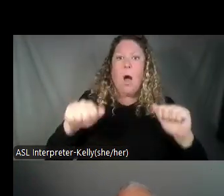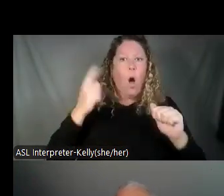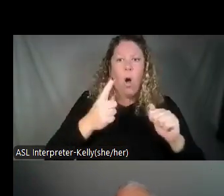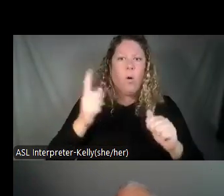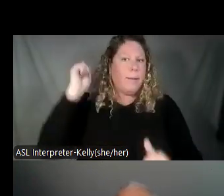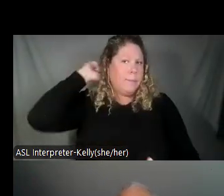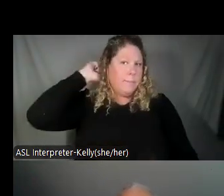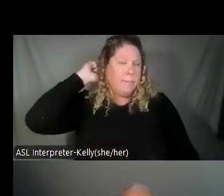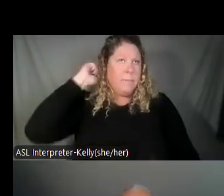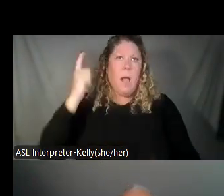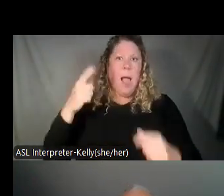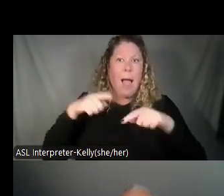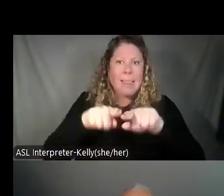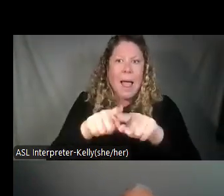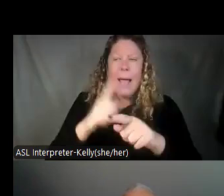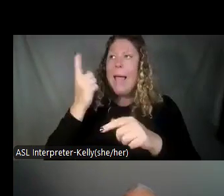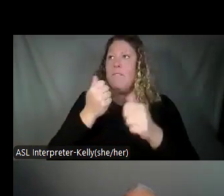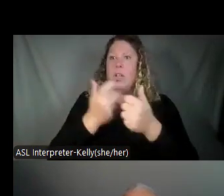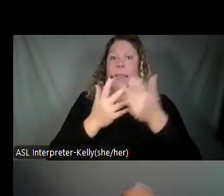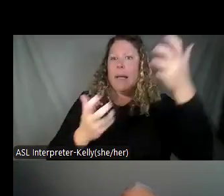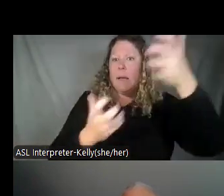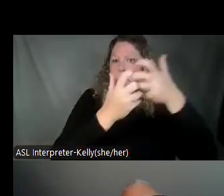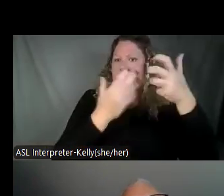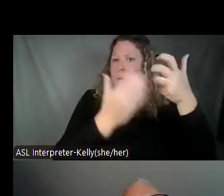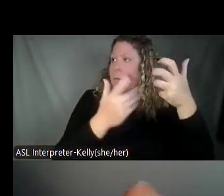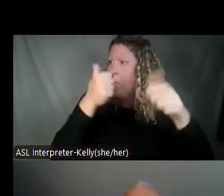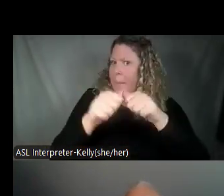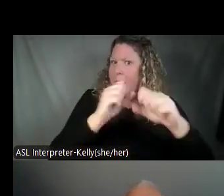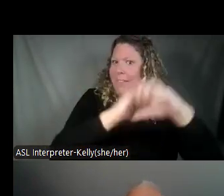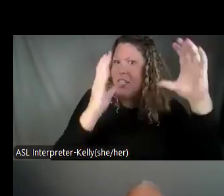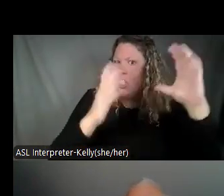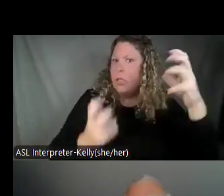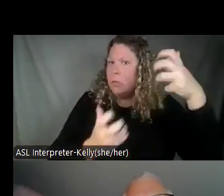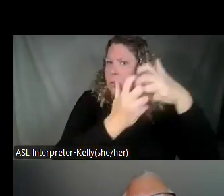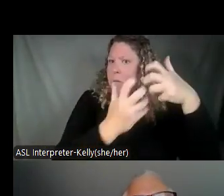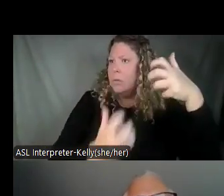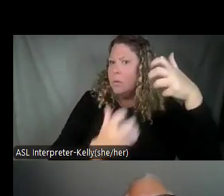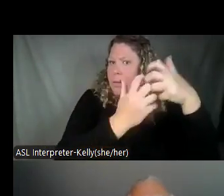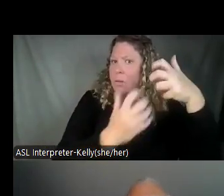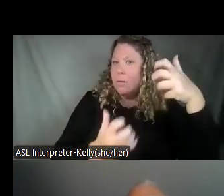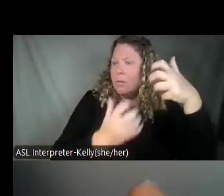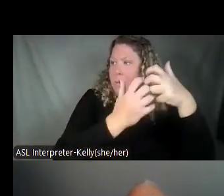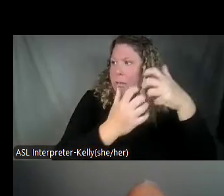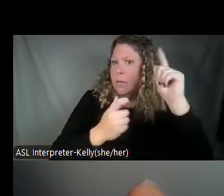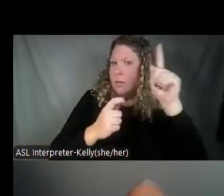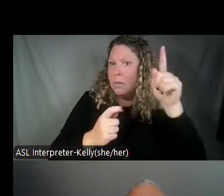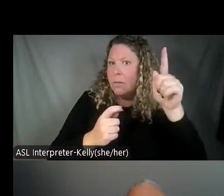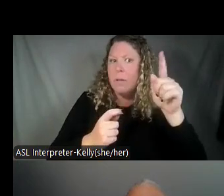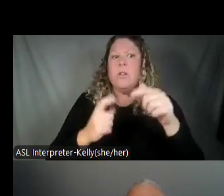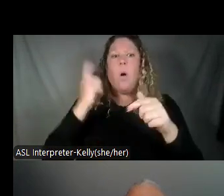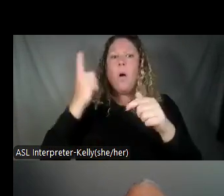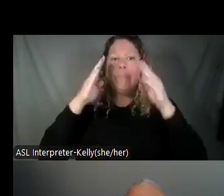through discussion and being able to have mutual respect for each other. So there's a focus on purpose.